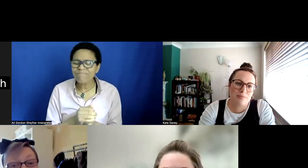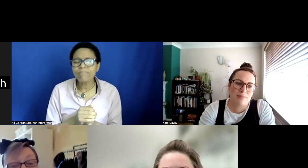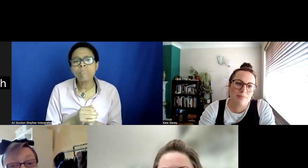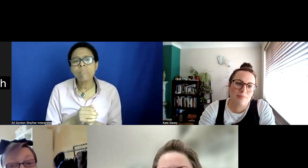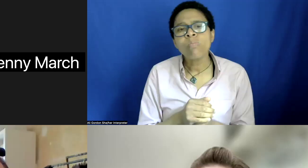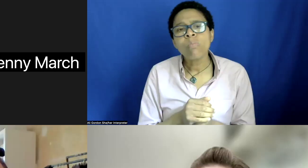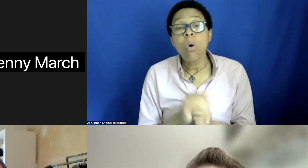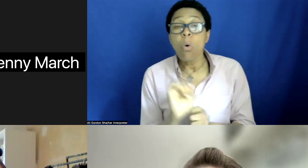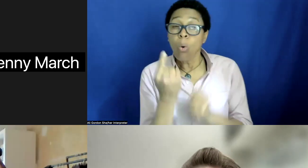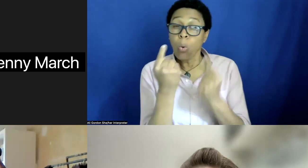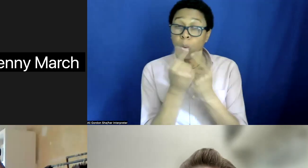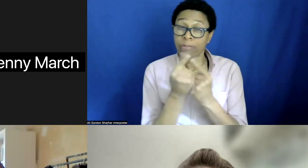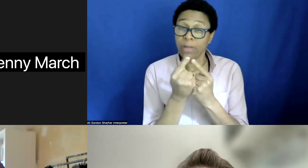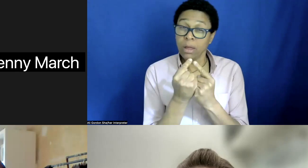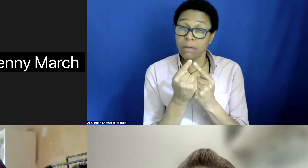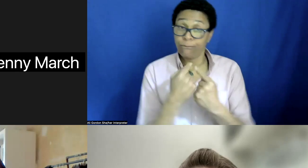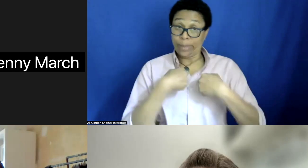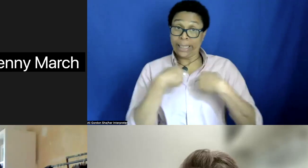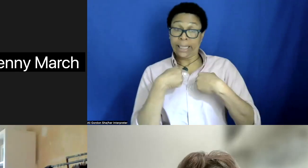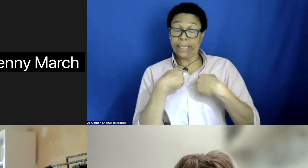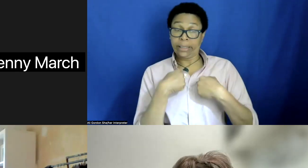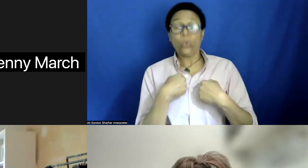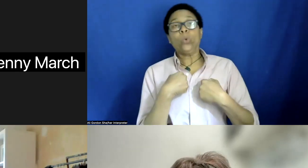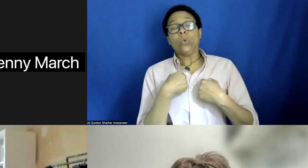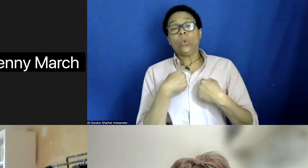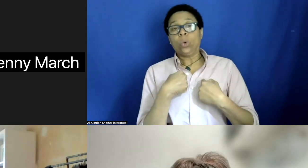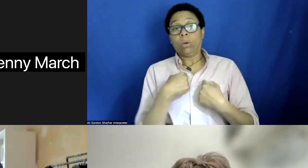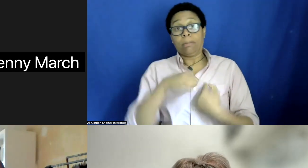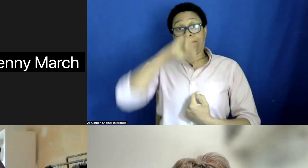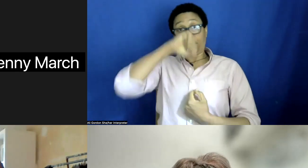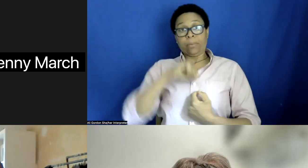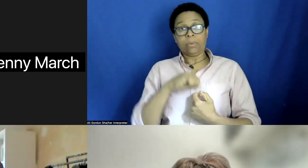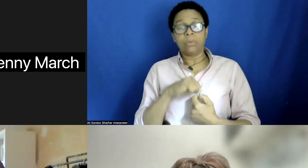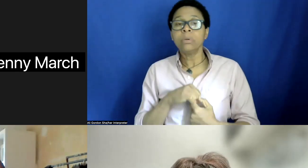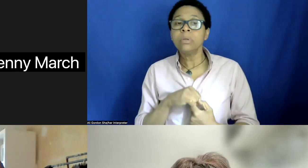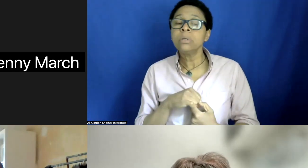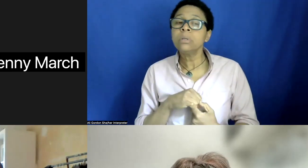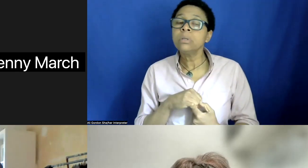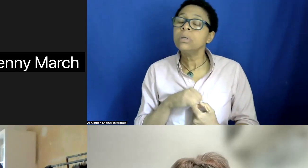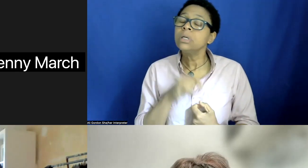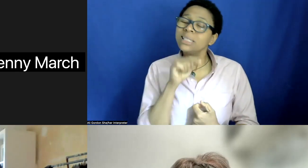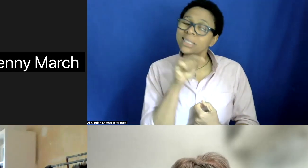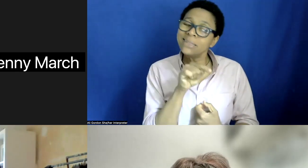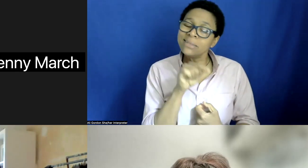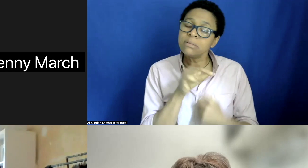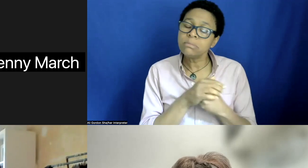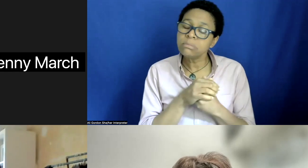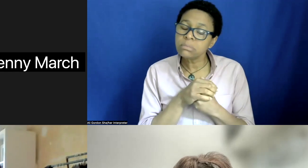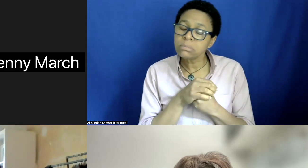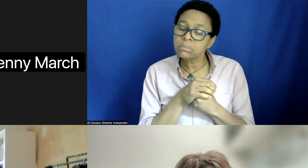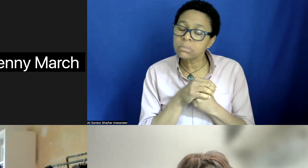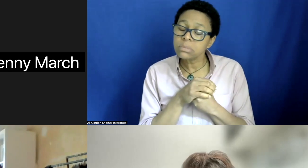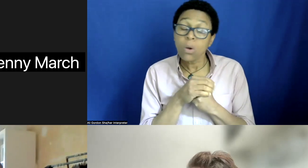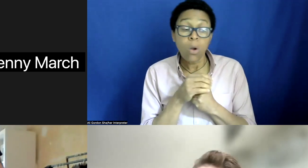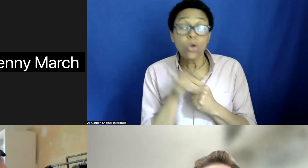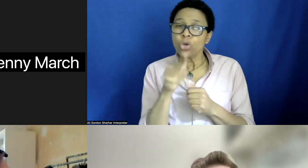because one of the things that really stuck out to me from what Belle had said was the when you were